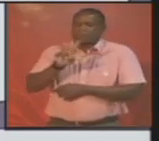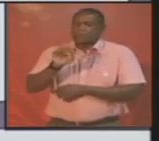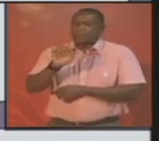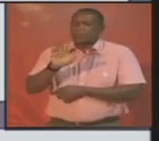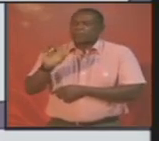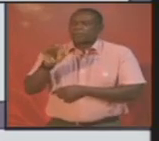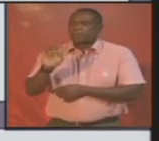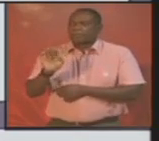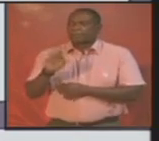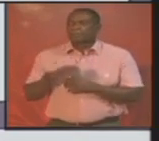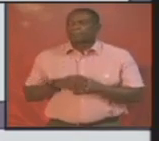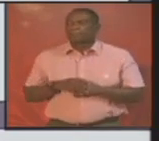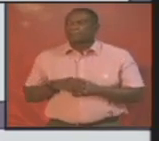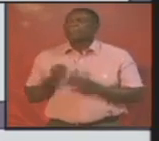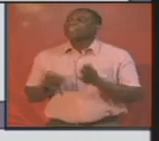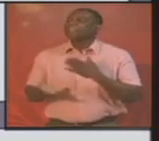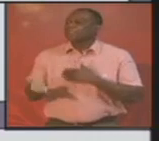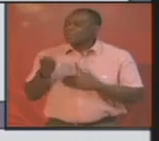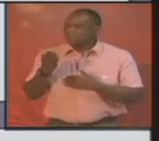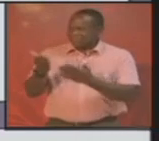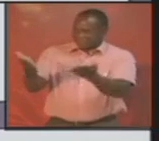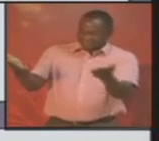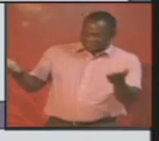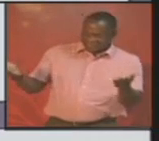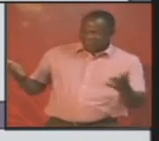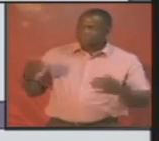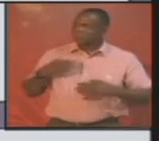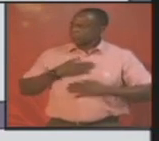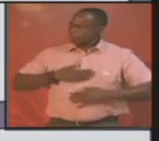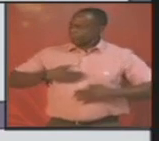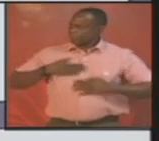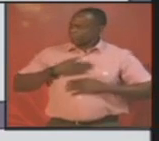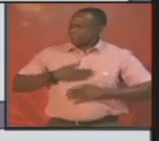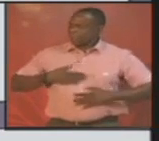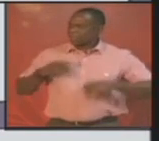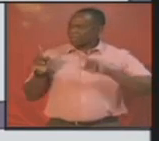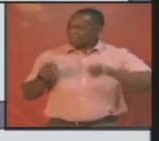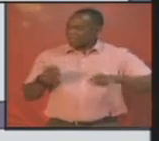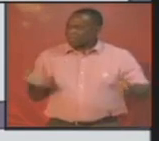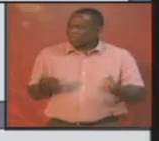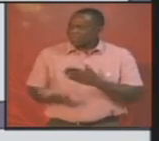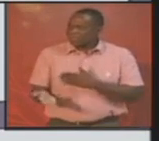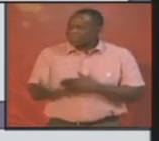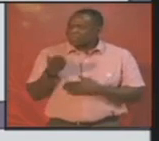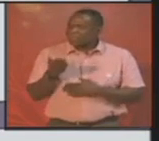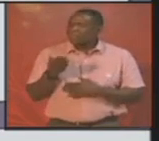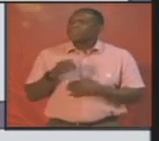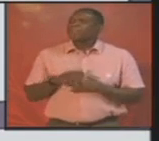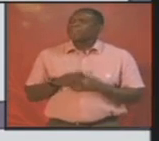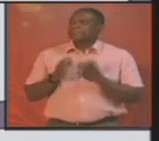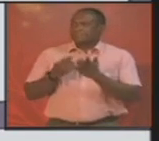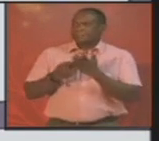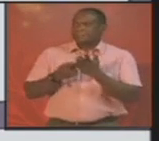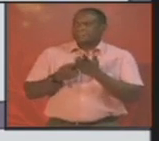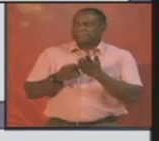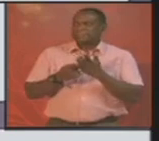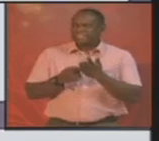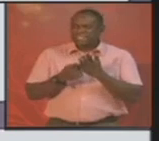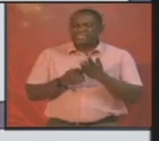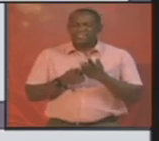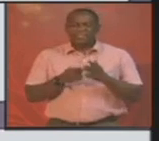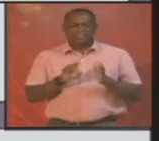Hi, good morning, viewers. It's a pleasure to be here this morning to discuss the topic on substandard, falsified, and fake